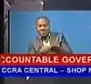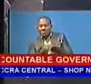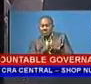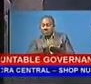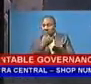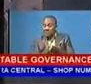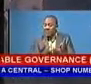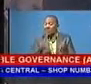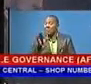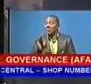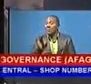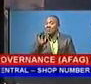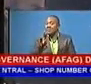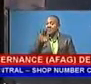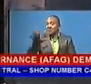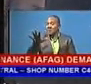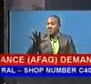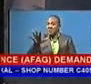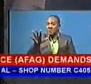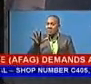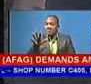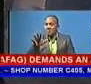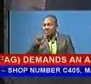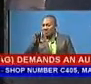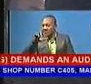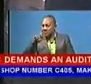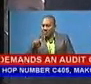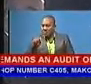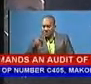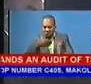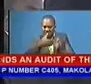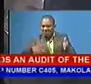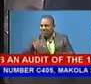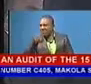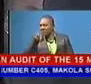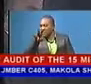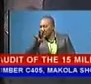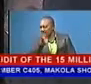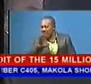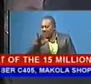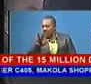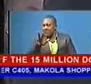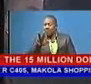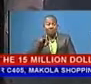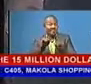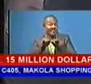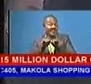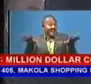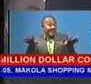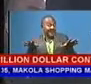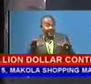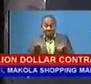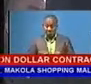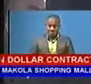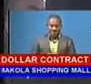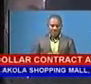of 1975 at section 73 is quite clear as to